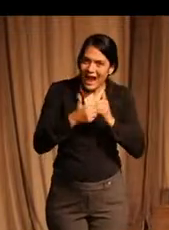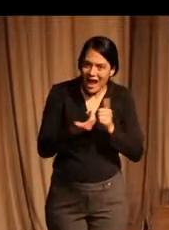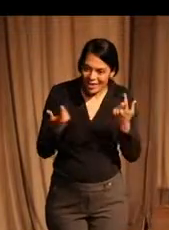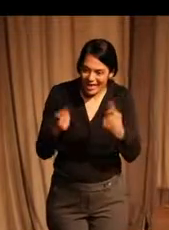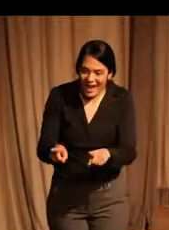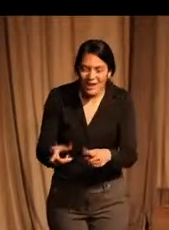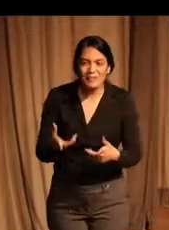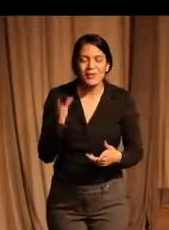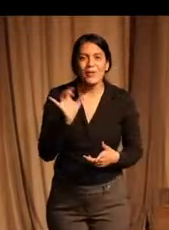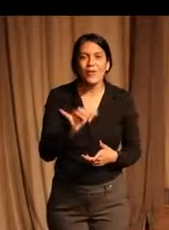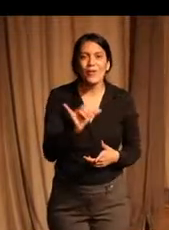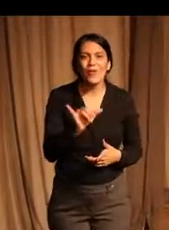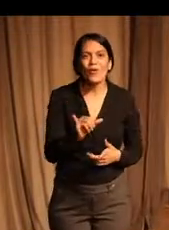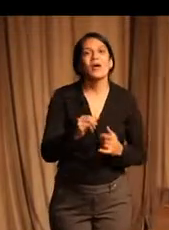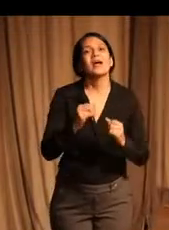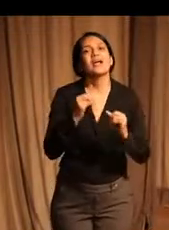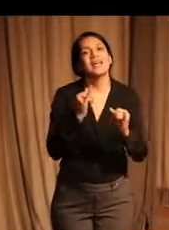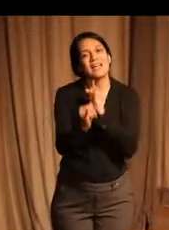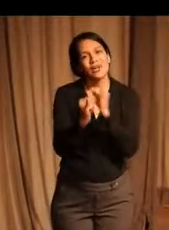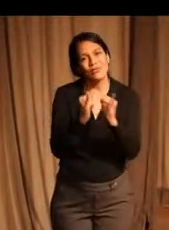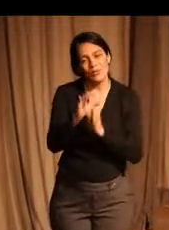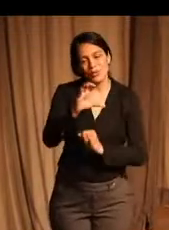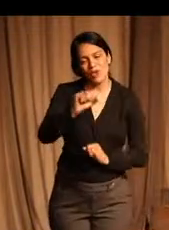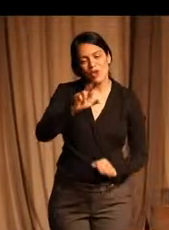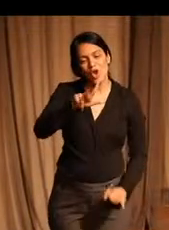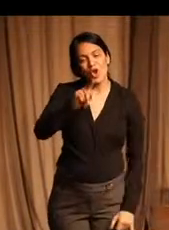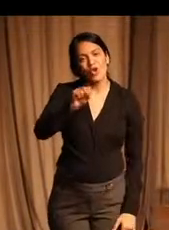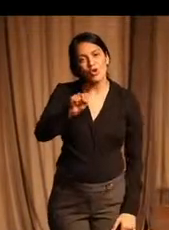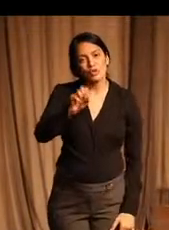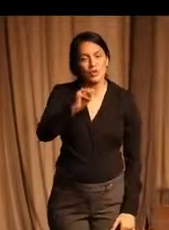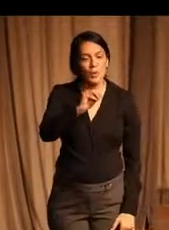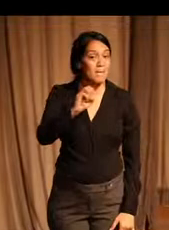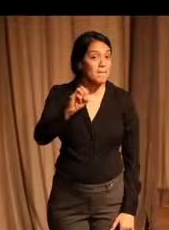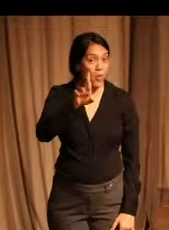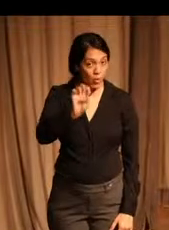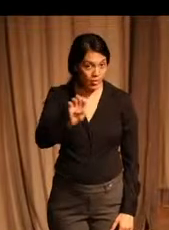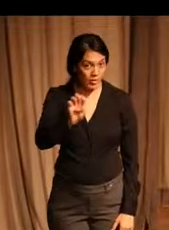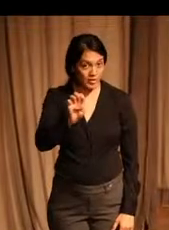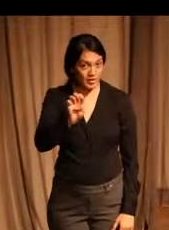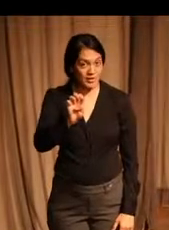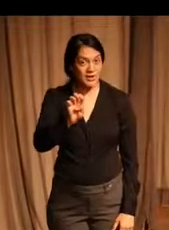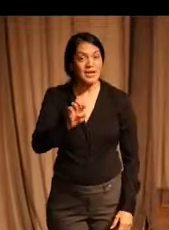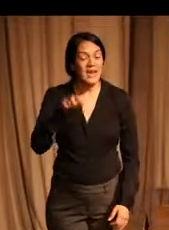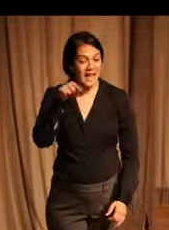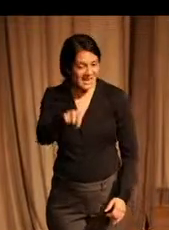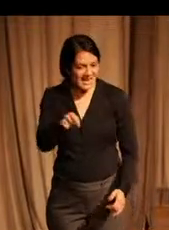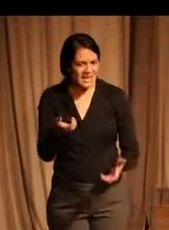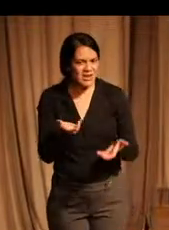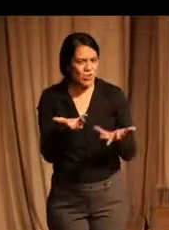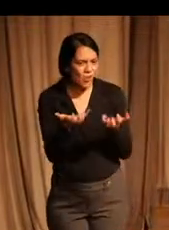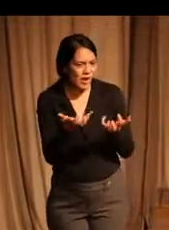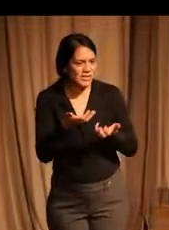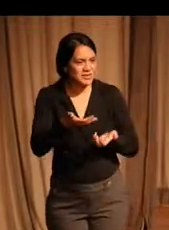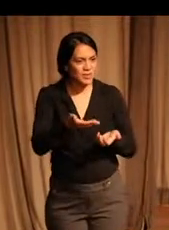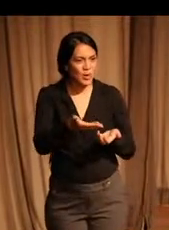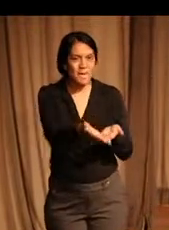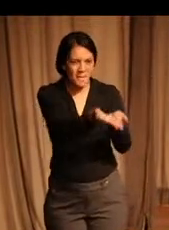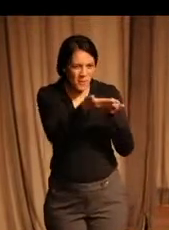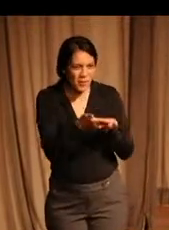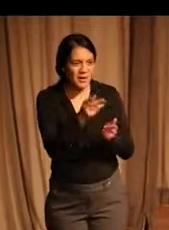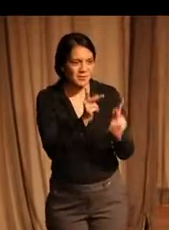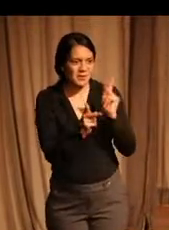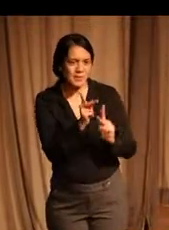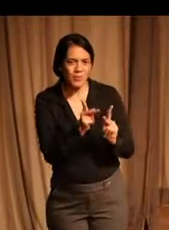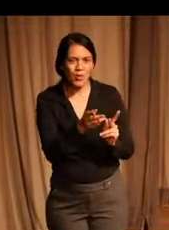And then I saw, actually, an interview of Carlos Moore. And so he talked about bringing people, and he is, you know, a force,